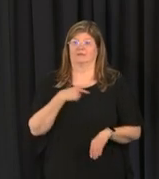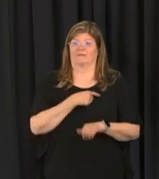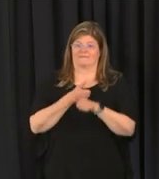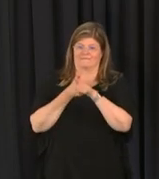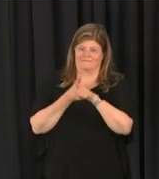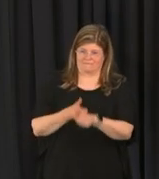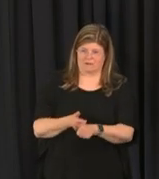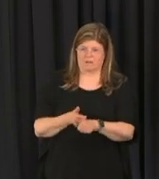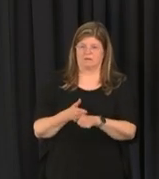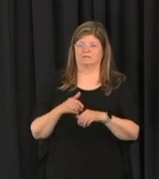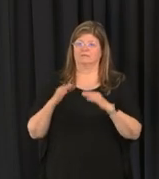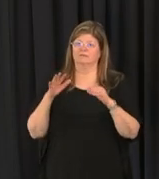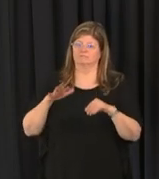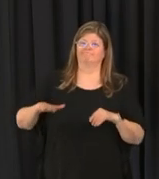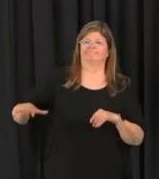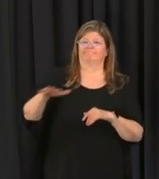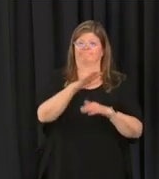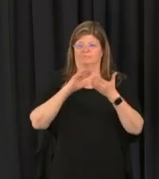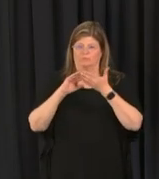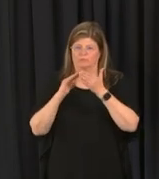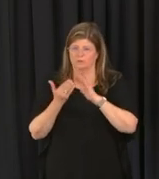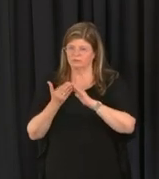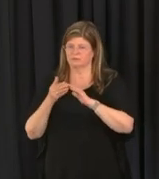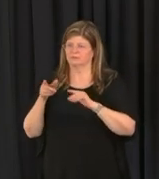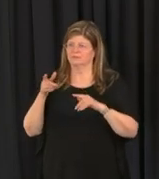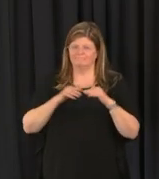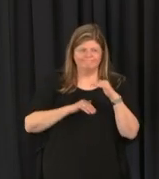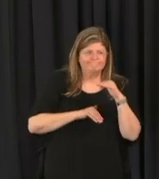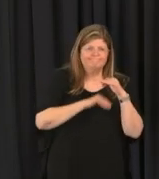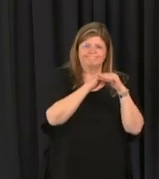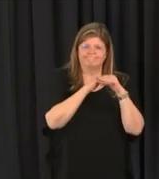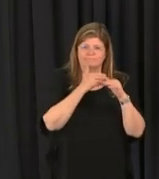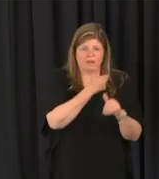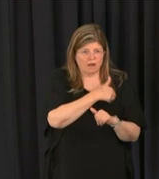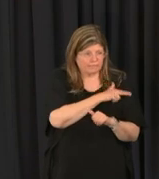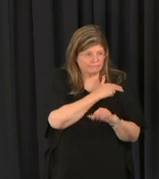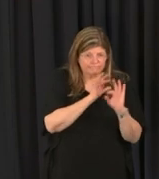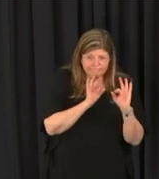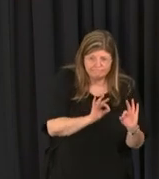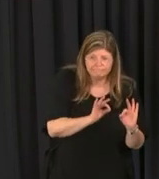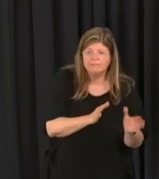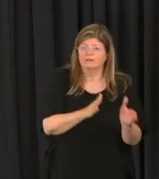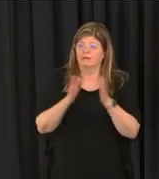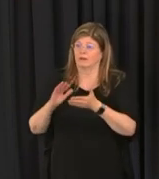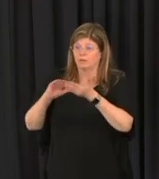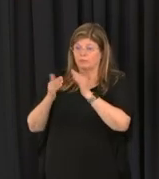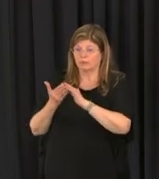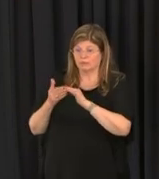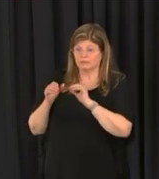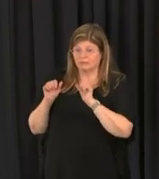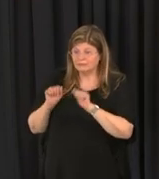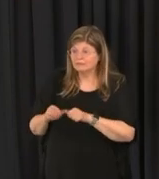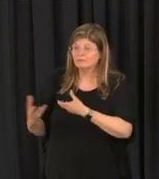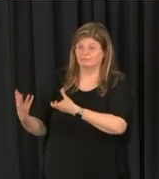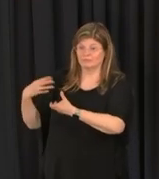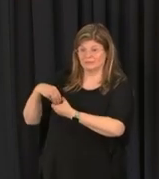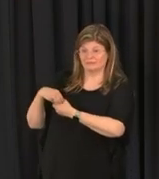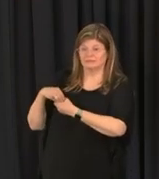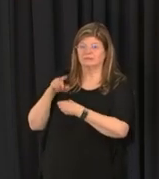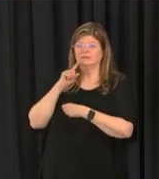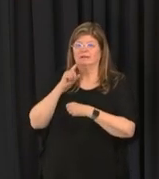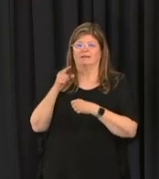level of community spread, health system capacity, public health system capacity, and community engagement across